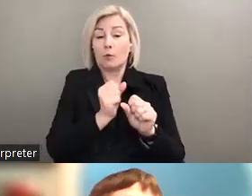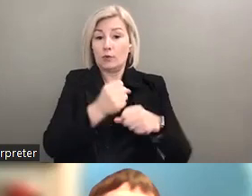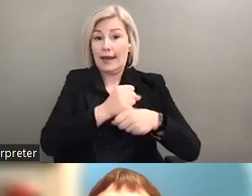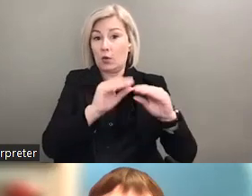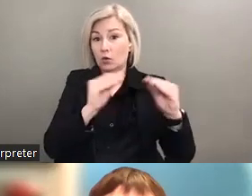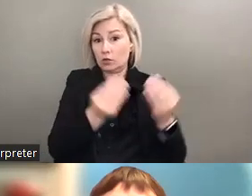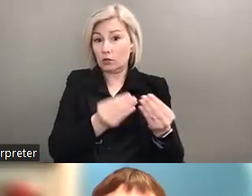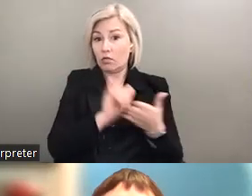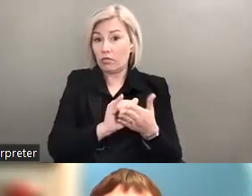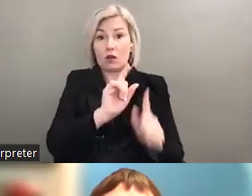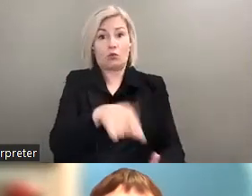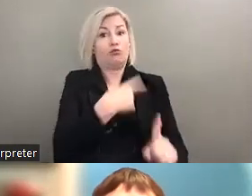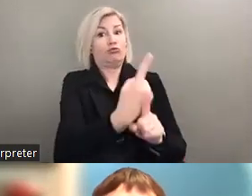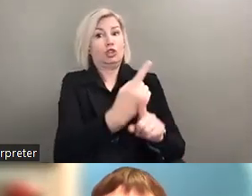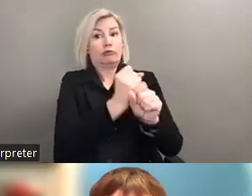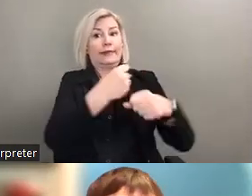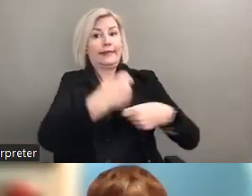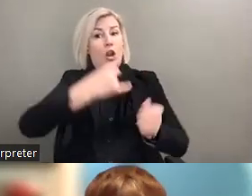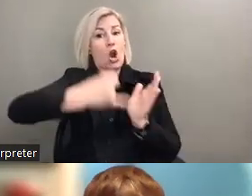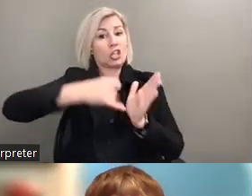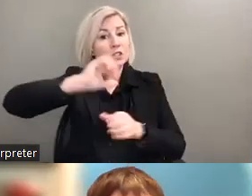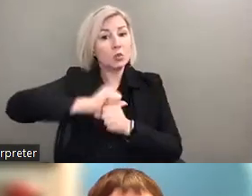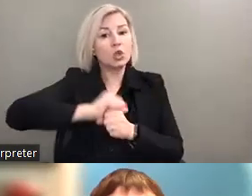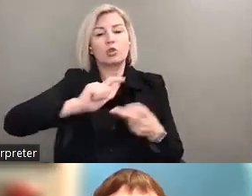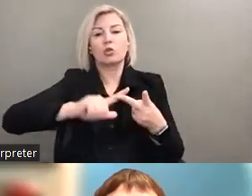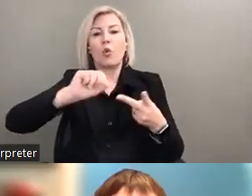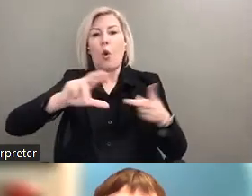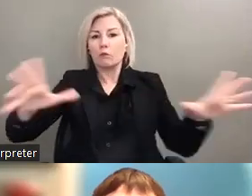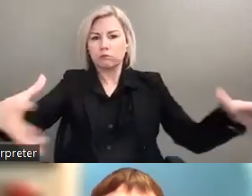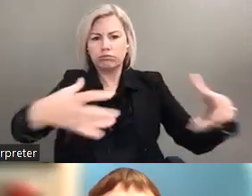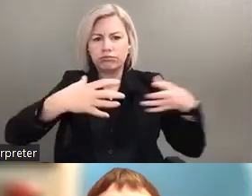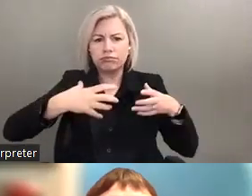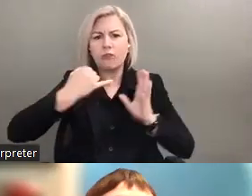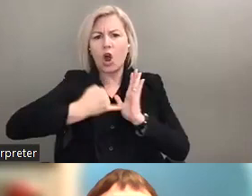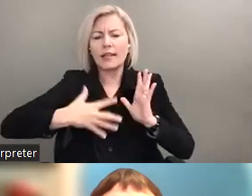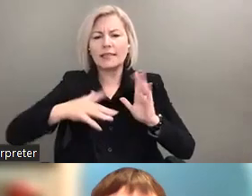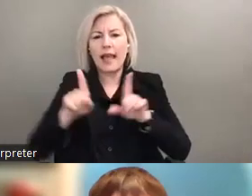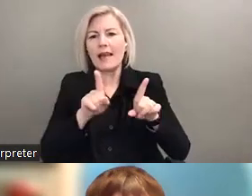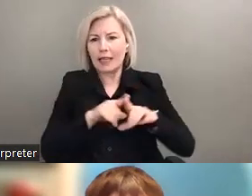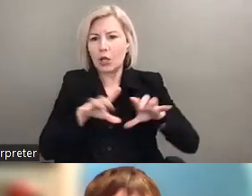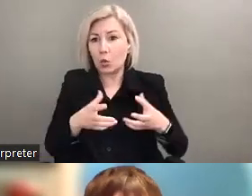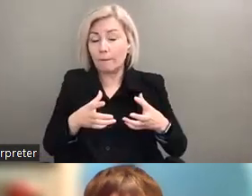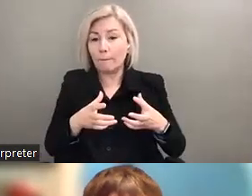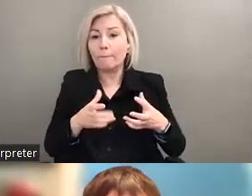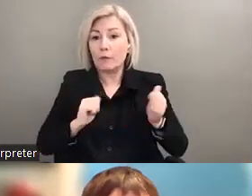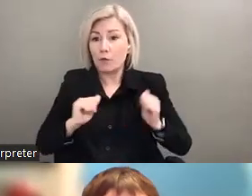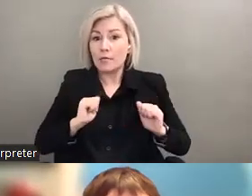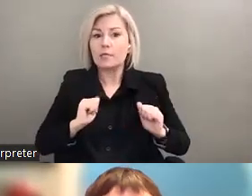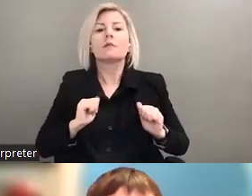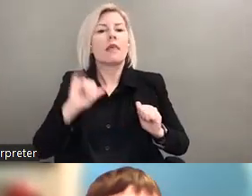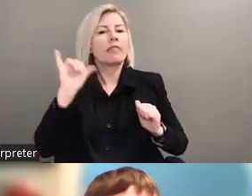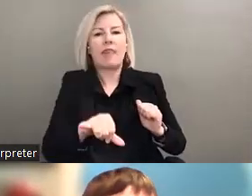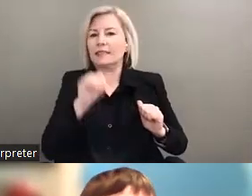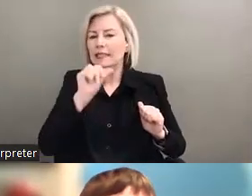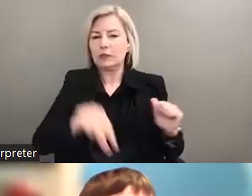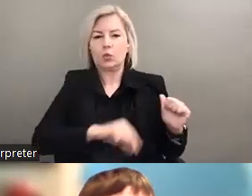that really solely create artistic work or assemble artists to perform as an ensemble, that type of organization is not